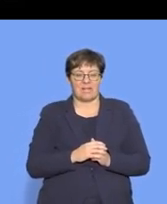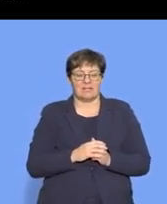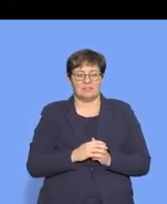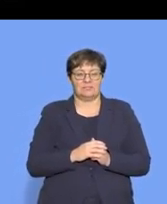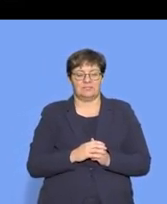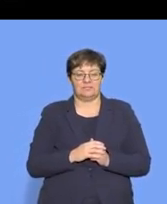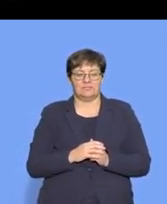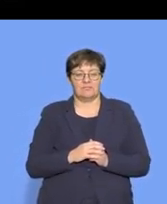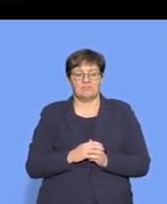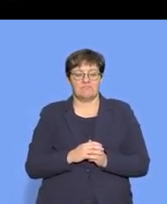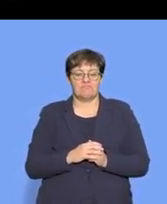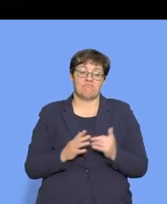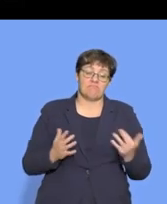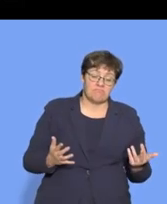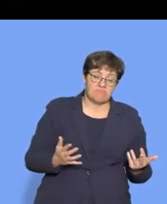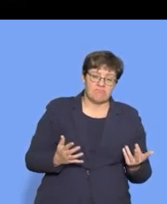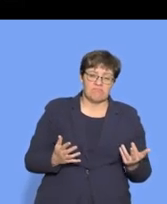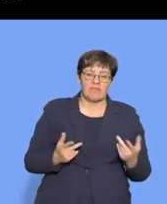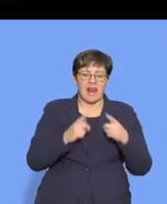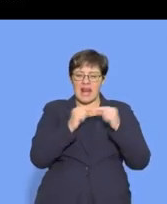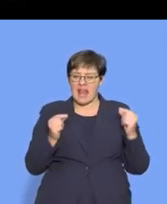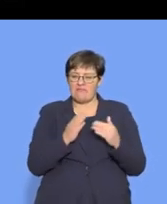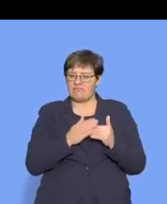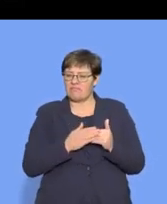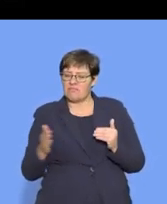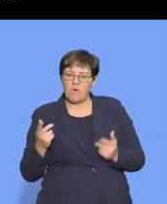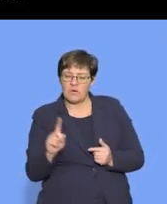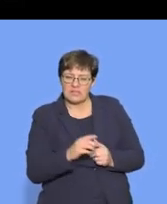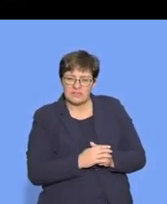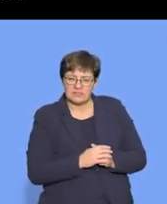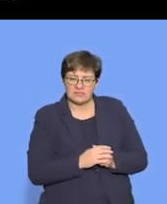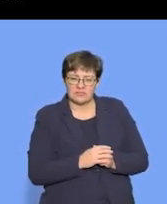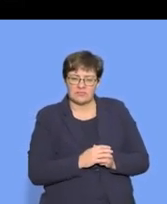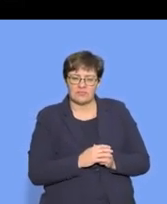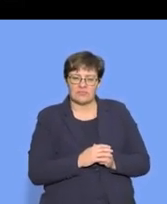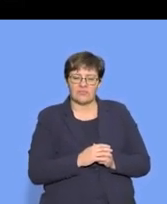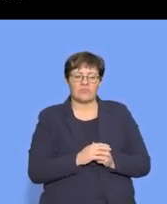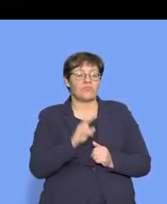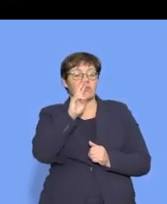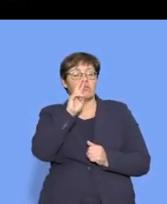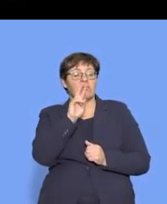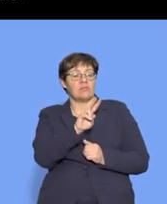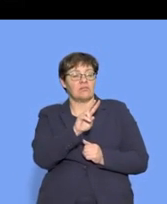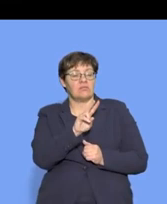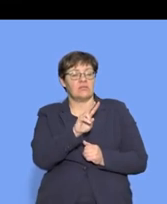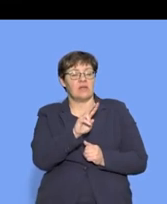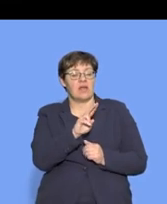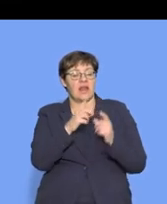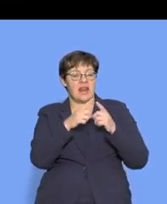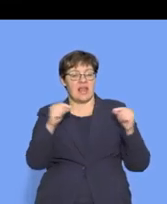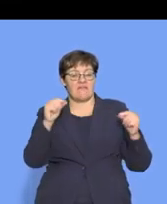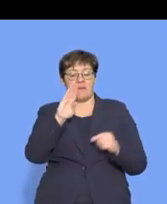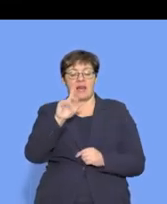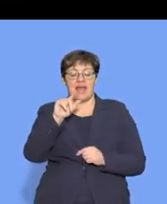So what about the rest of the leaf? We're going to be looking at the leaf blade. That's the